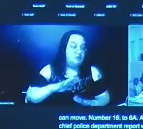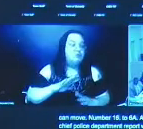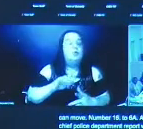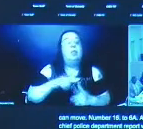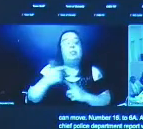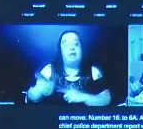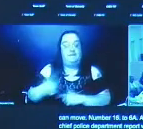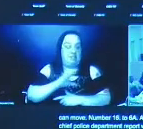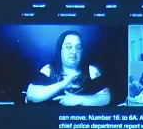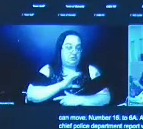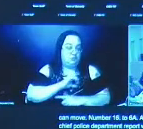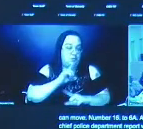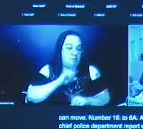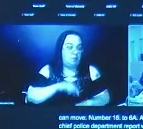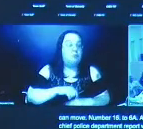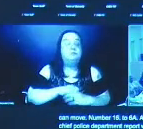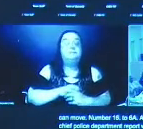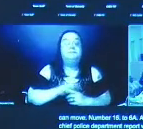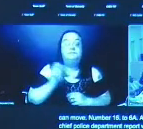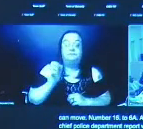Okay.